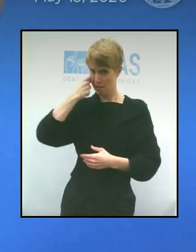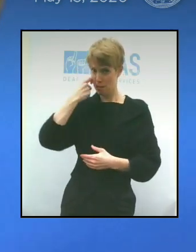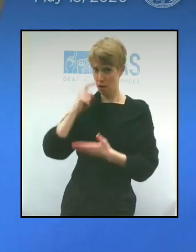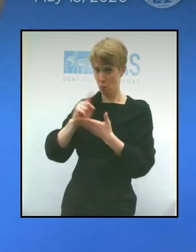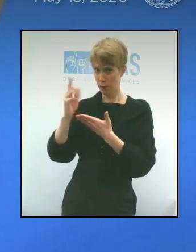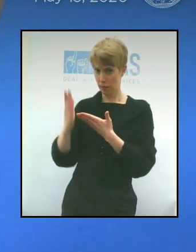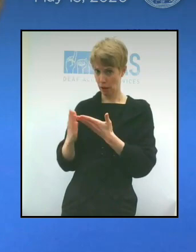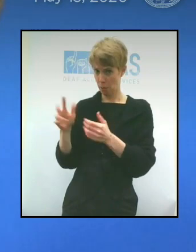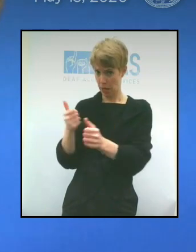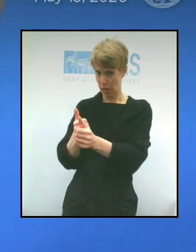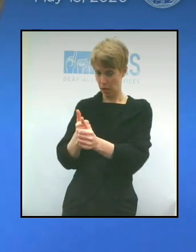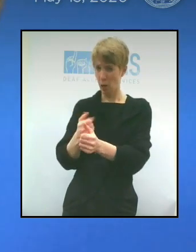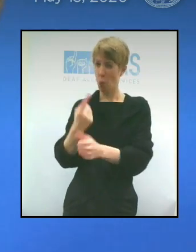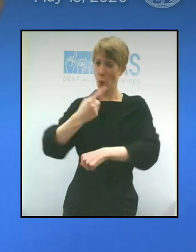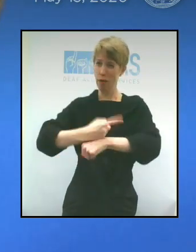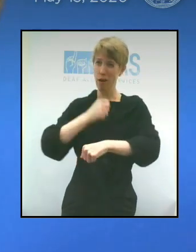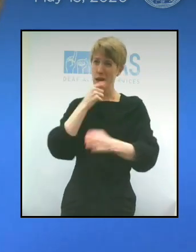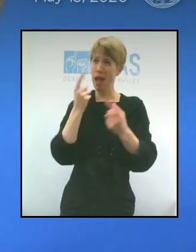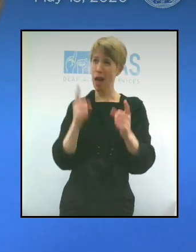day I know that it wasn't updated,